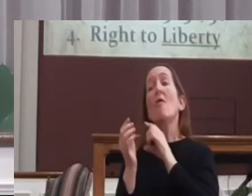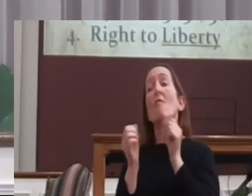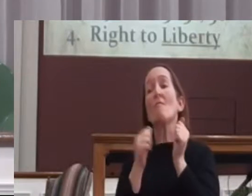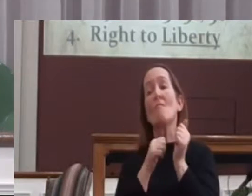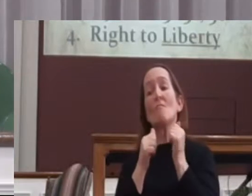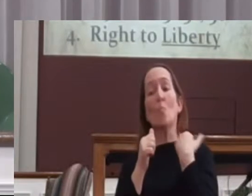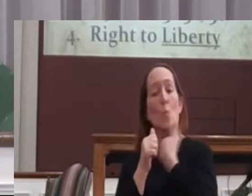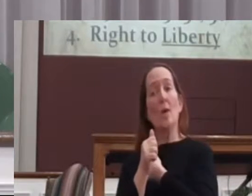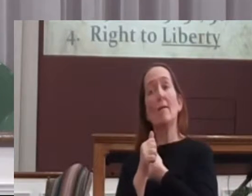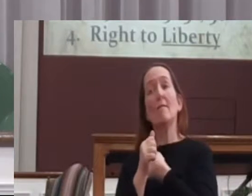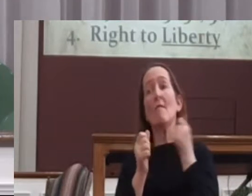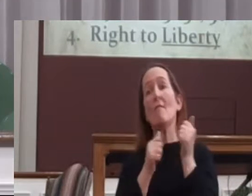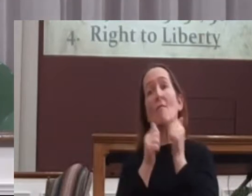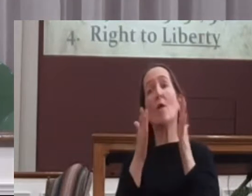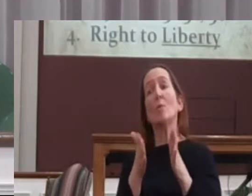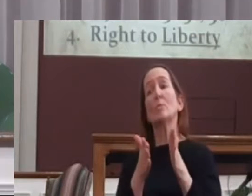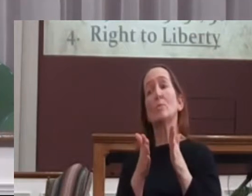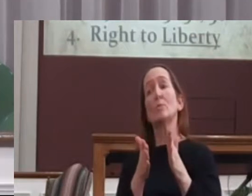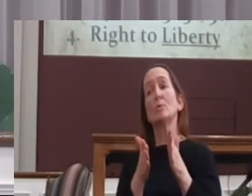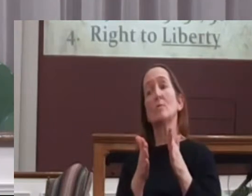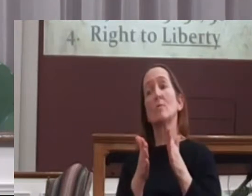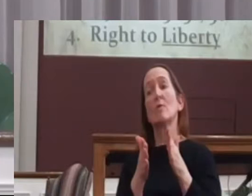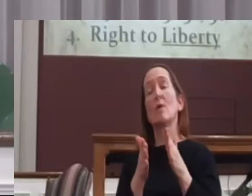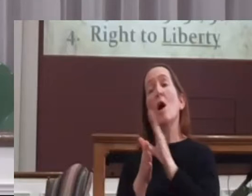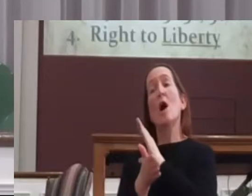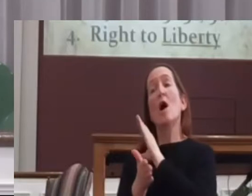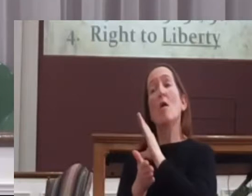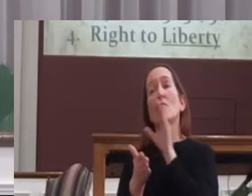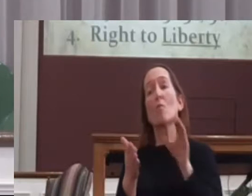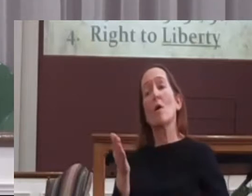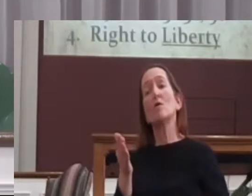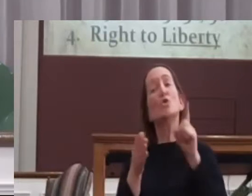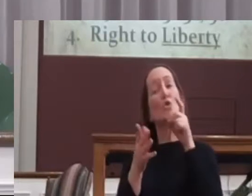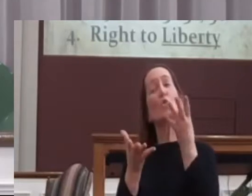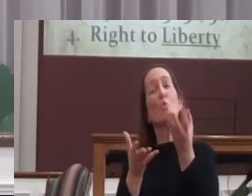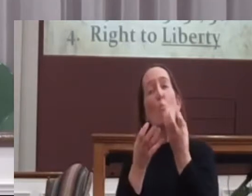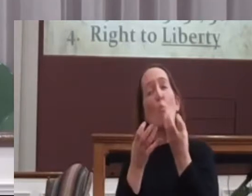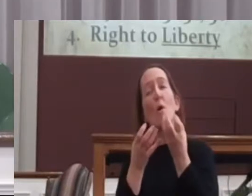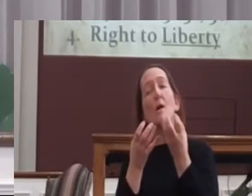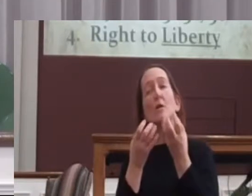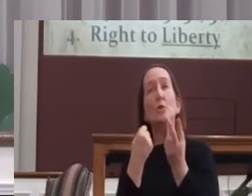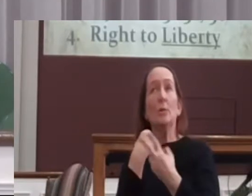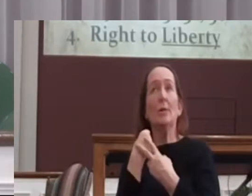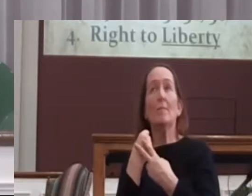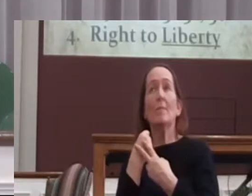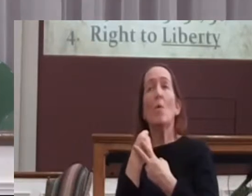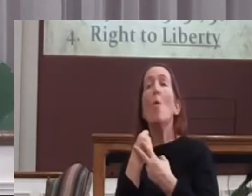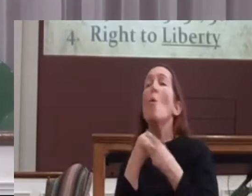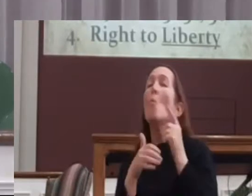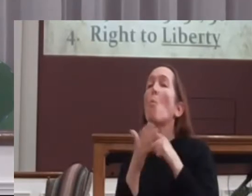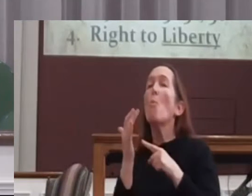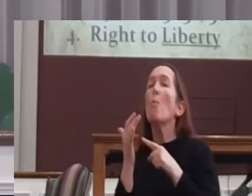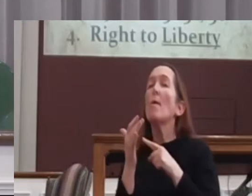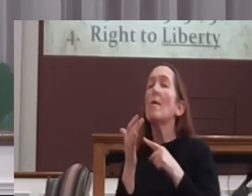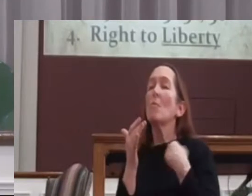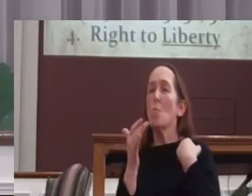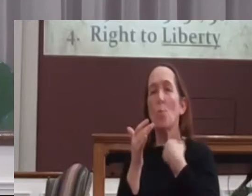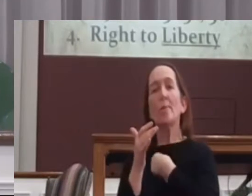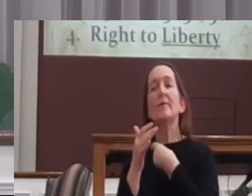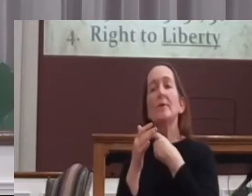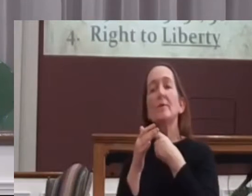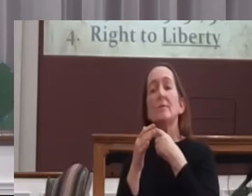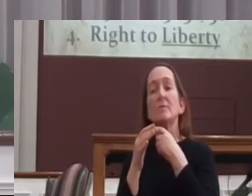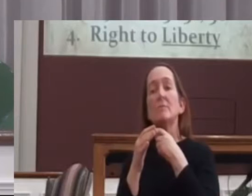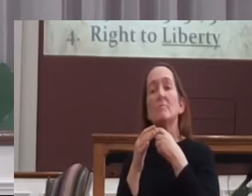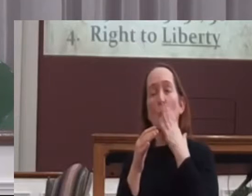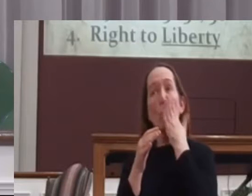as followers of Christ, should desire to sustain with everything in us. What